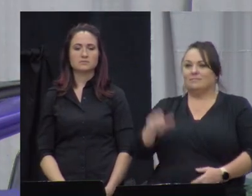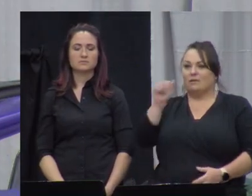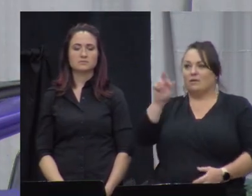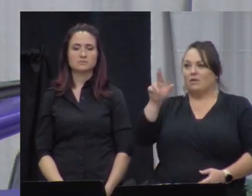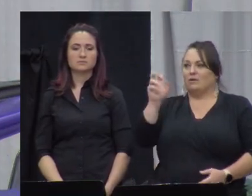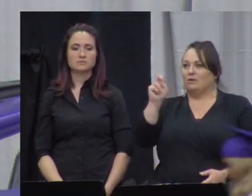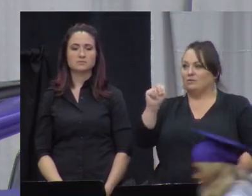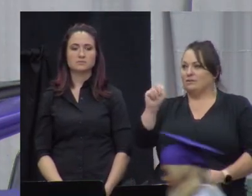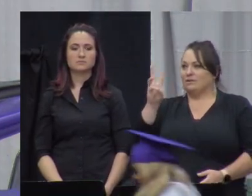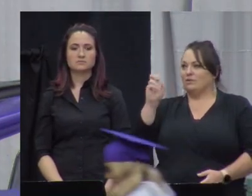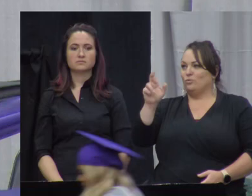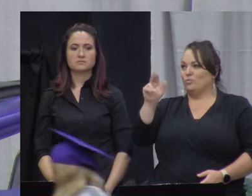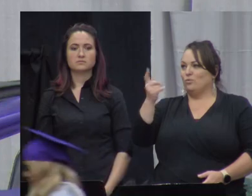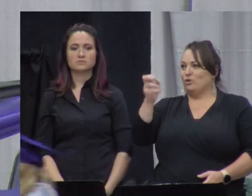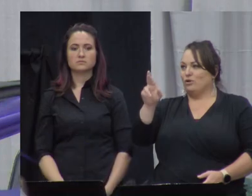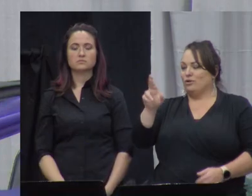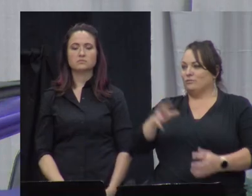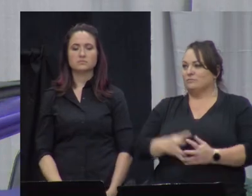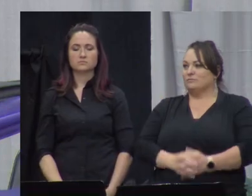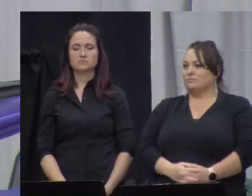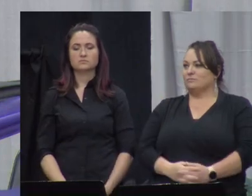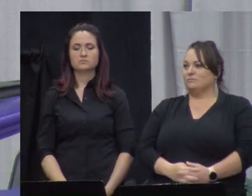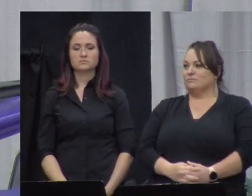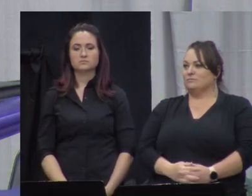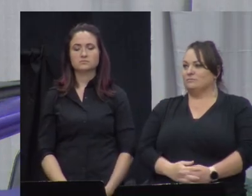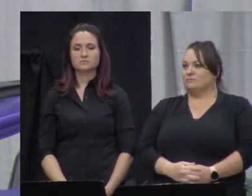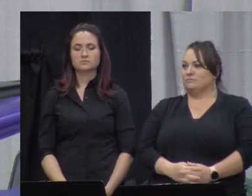Arson Warner.